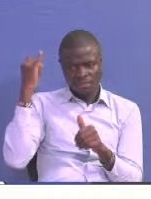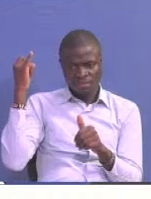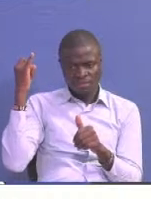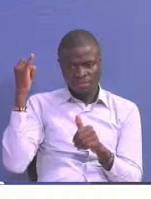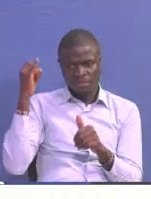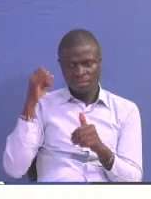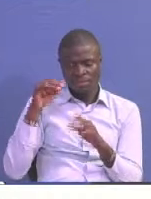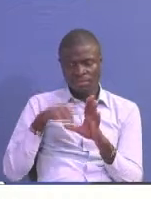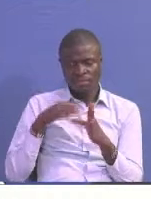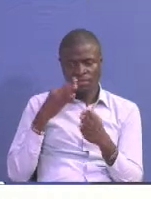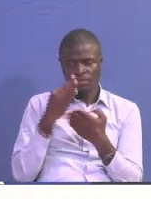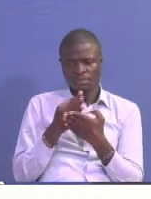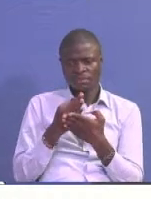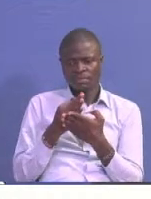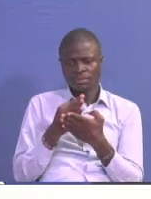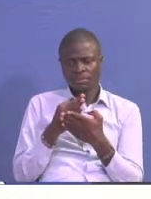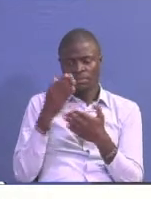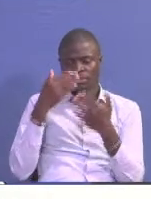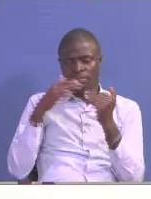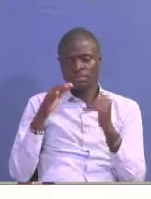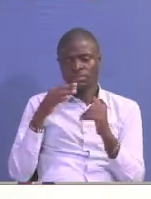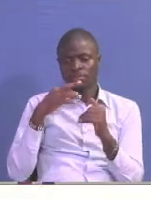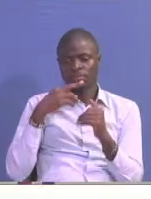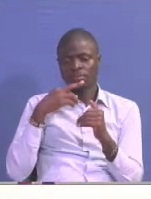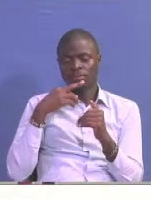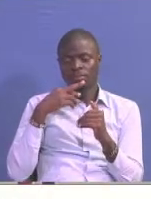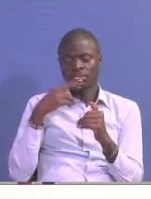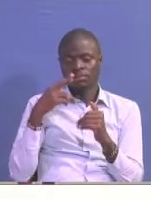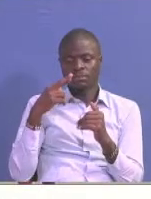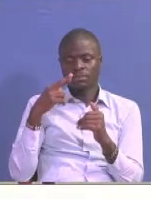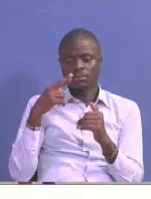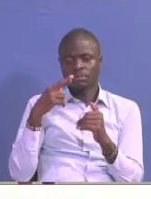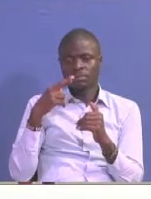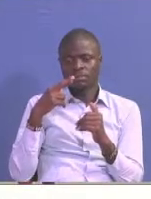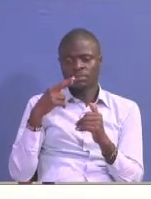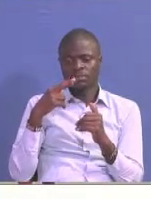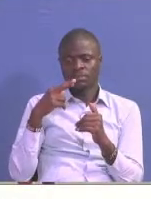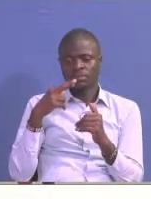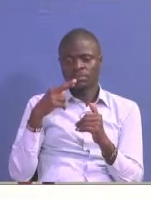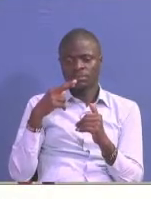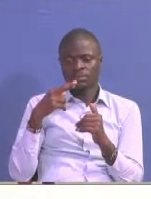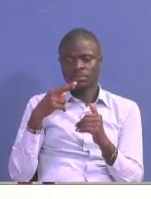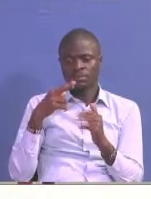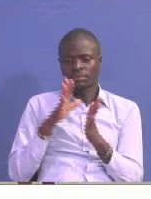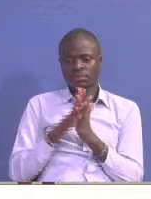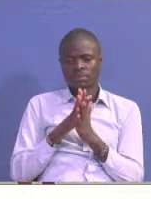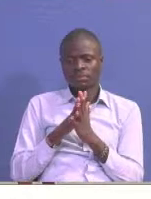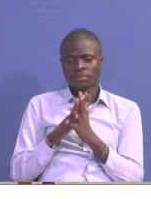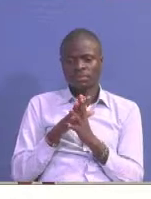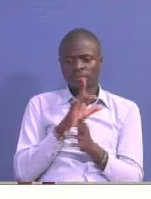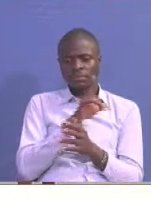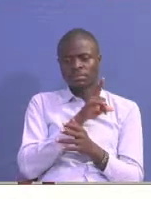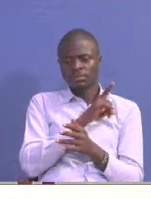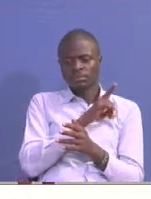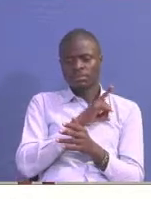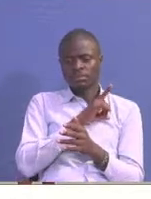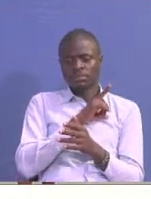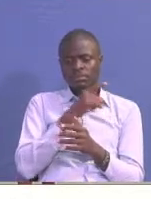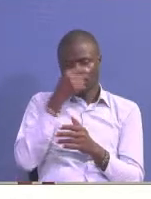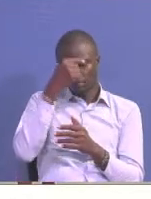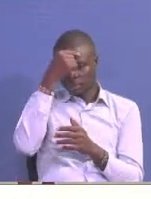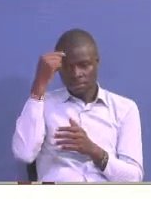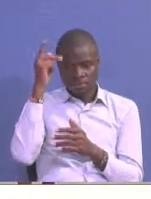fact, the universities are most, they are the luckiest because knowledge is